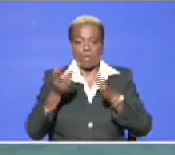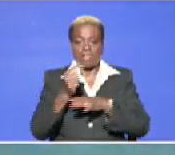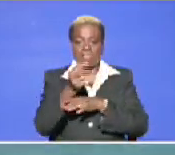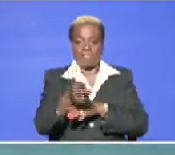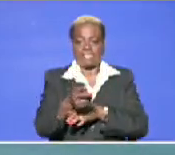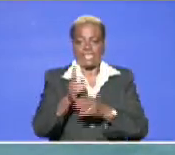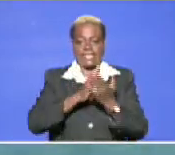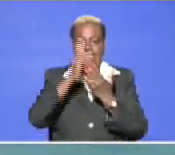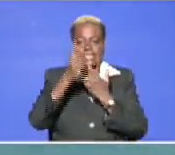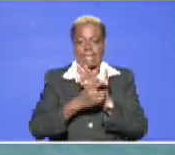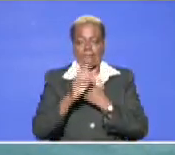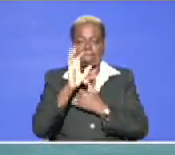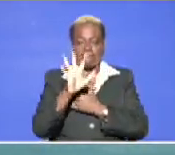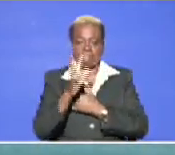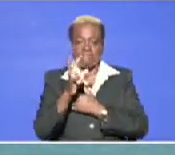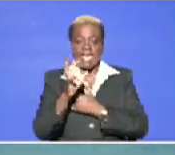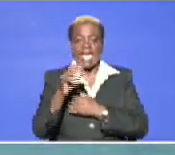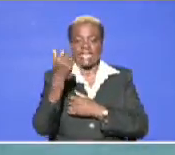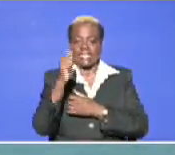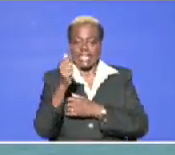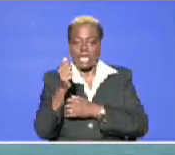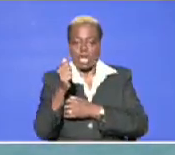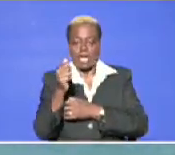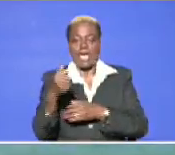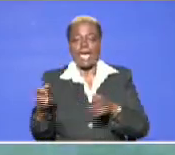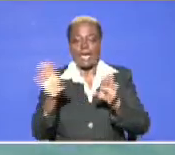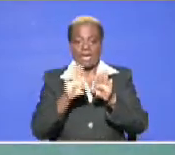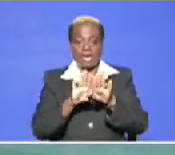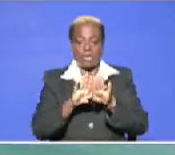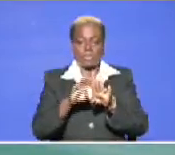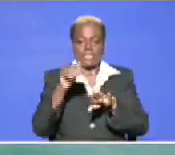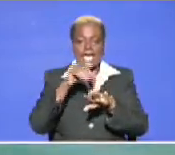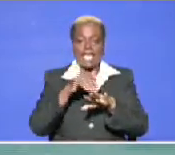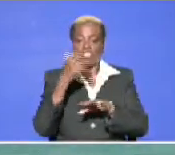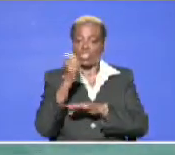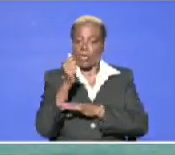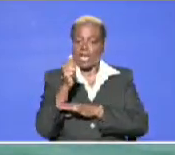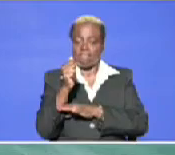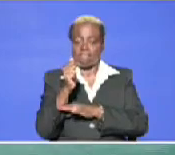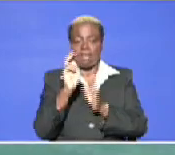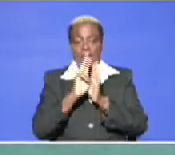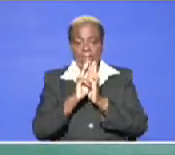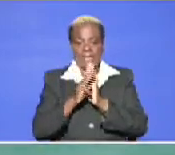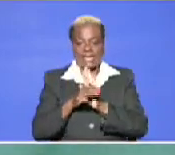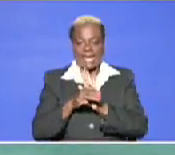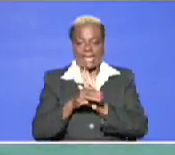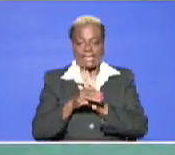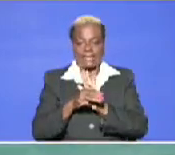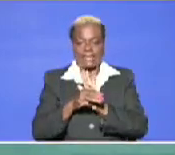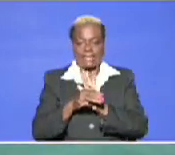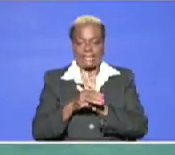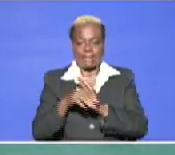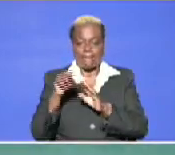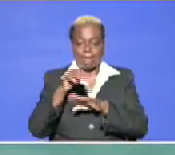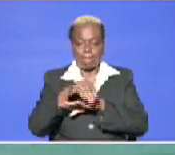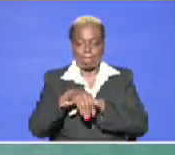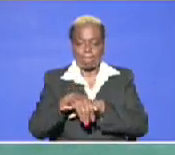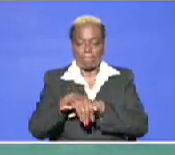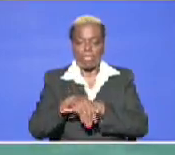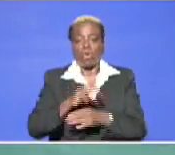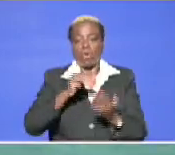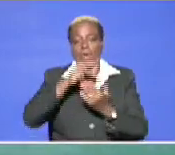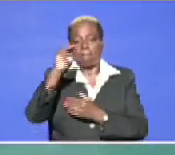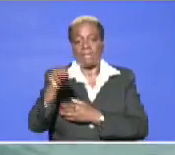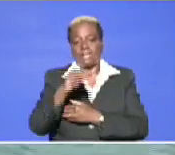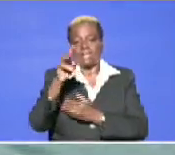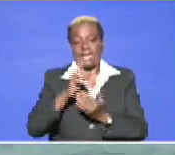5th at 10 a.m. and it will close at 12 midnight on Monday,